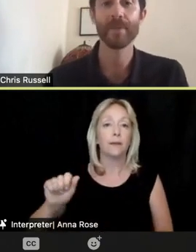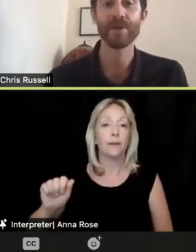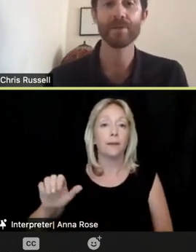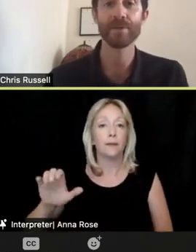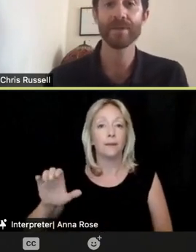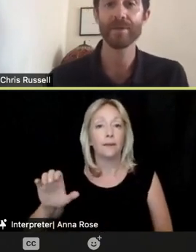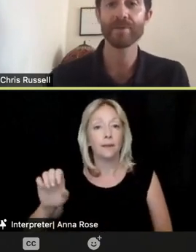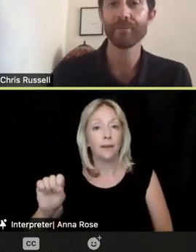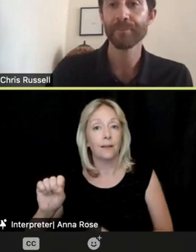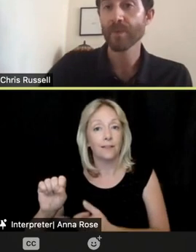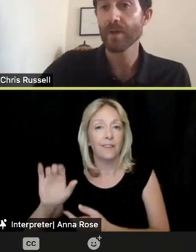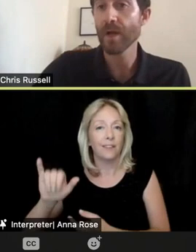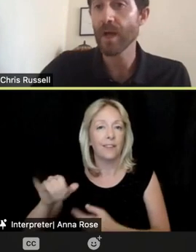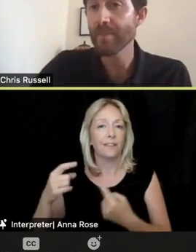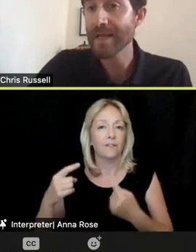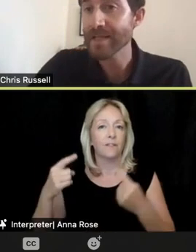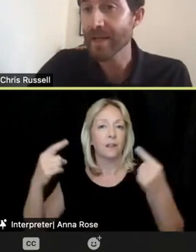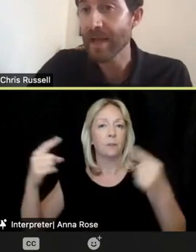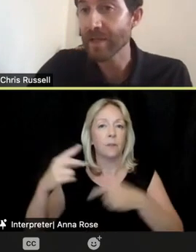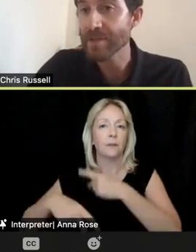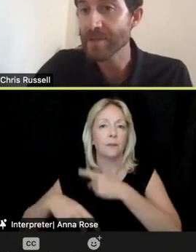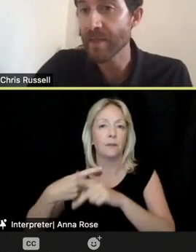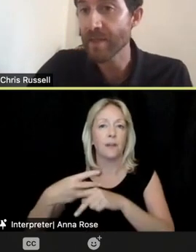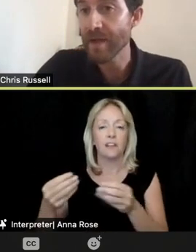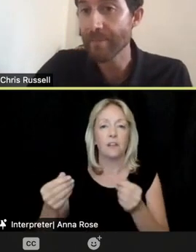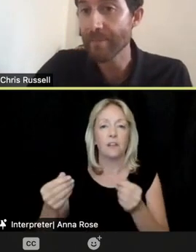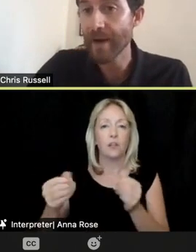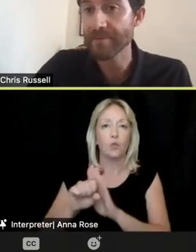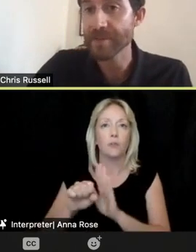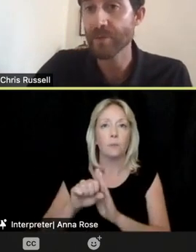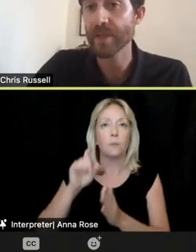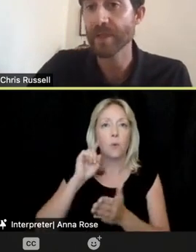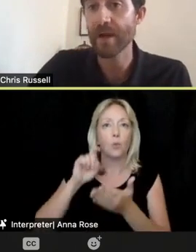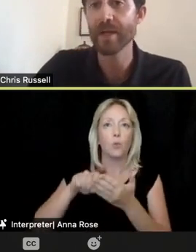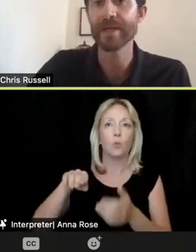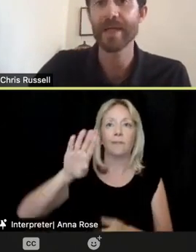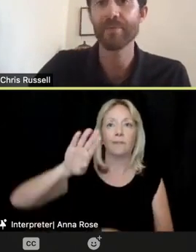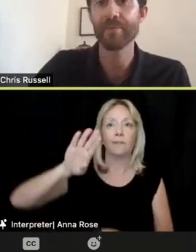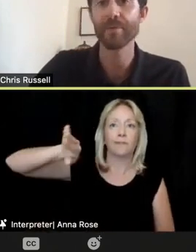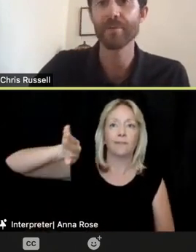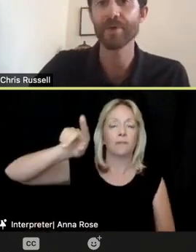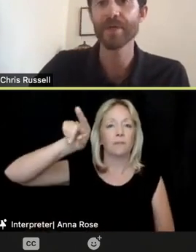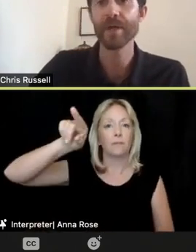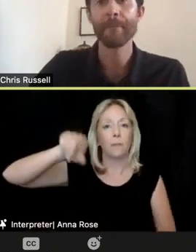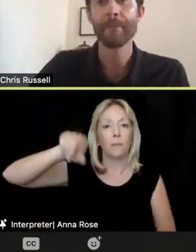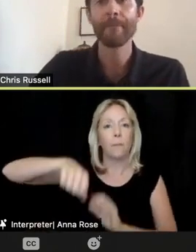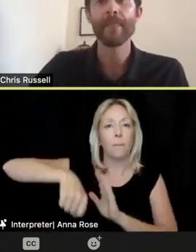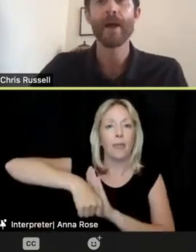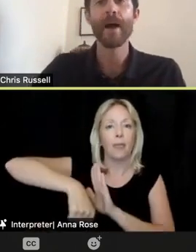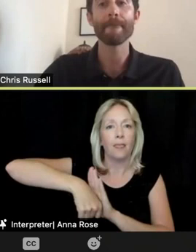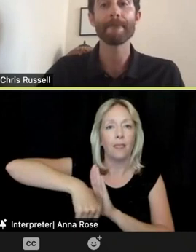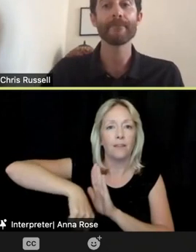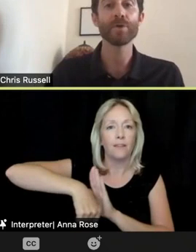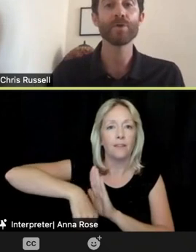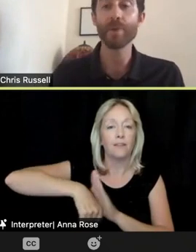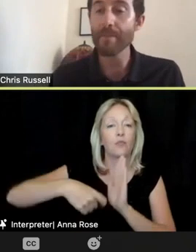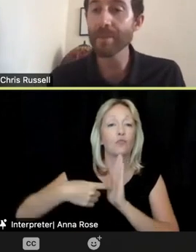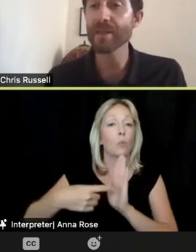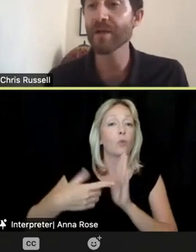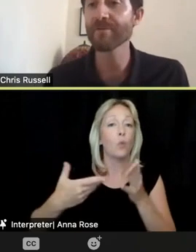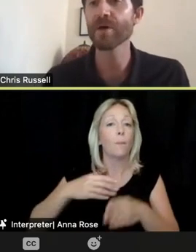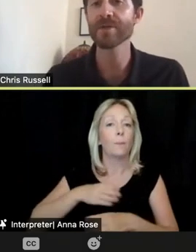STACS tangible symbols, that's the kind that you see on the top right of the screen there in the example for music.